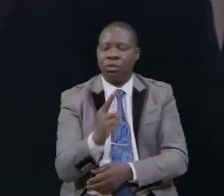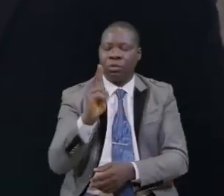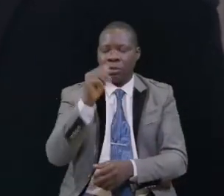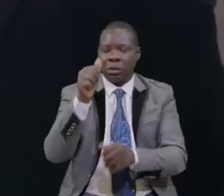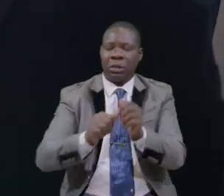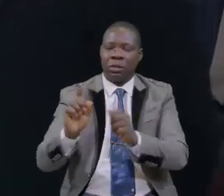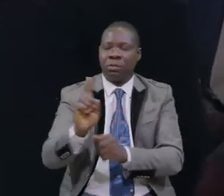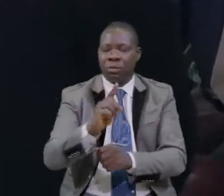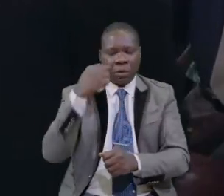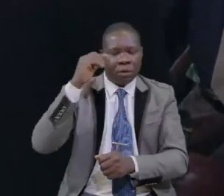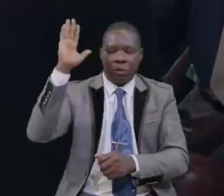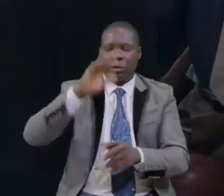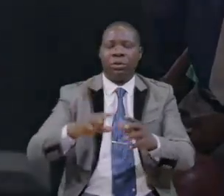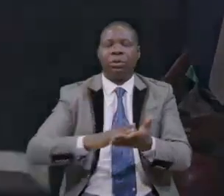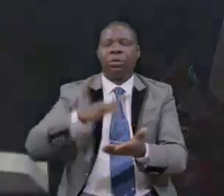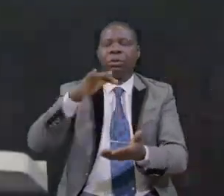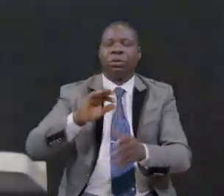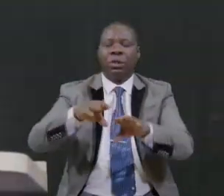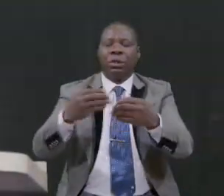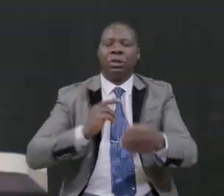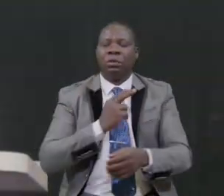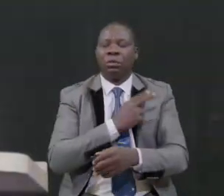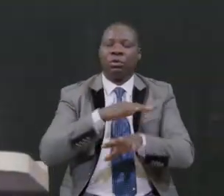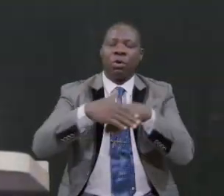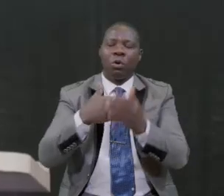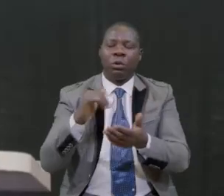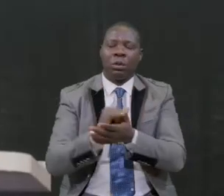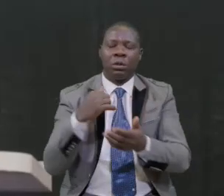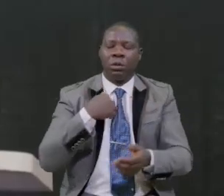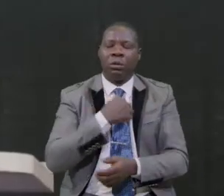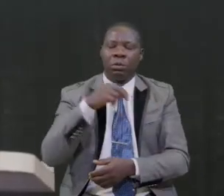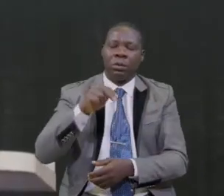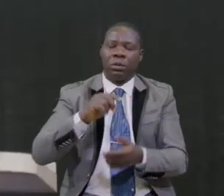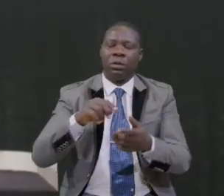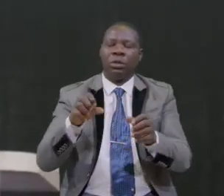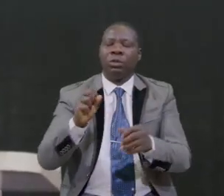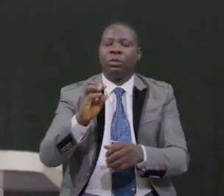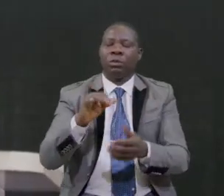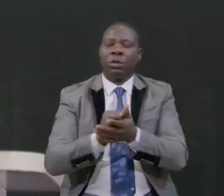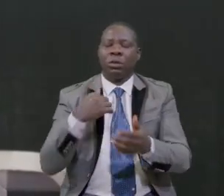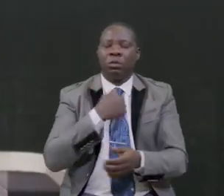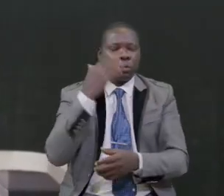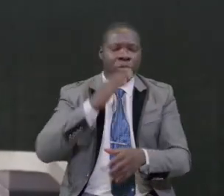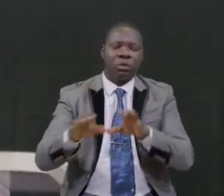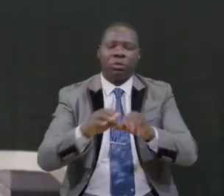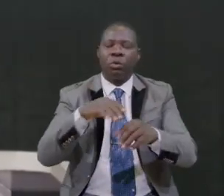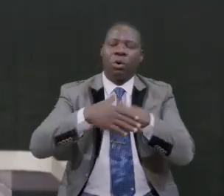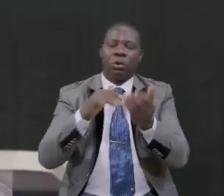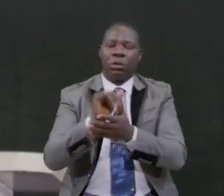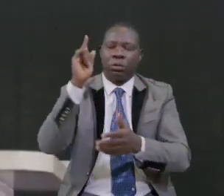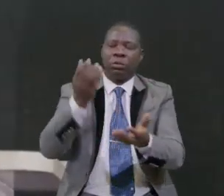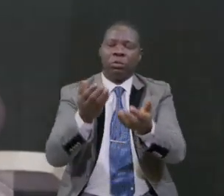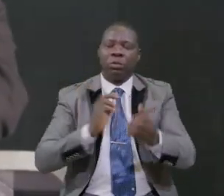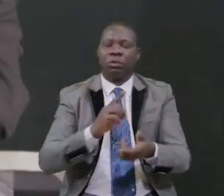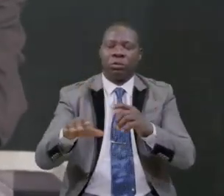Give us all we need so that we'll do all you want us to do. Thank you, Lord, for